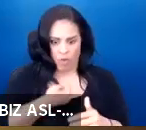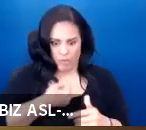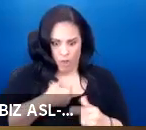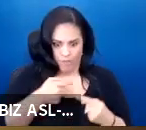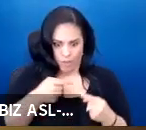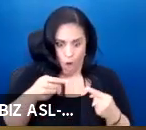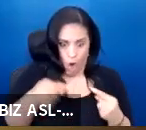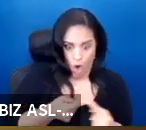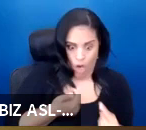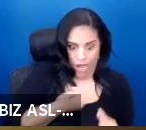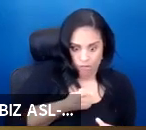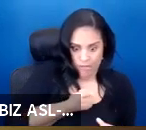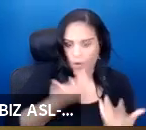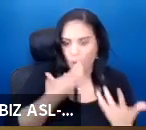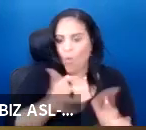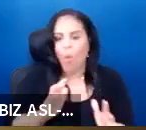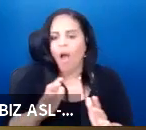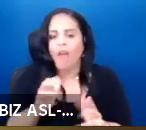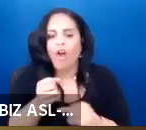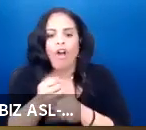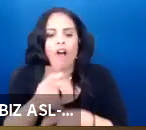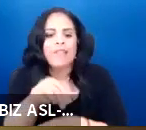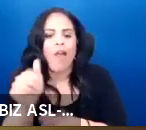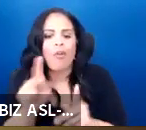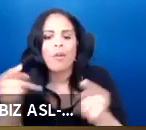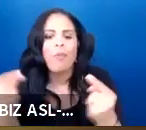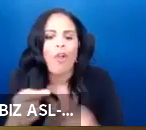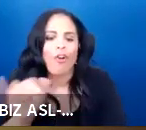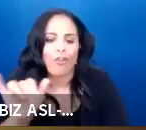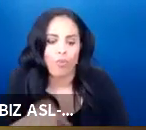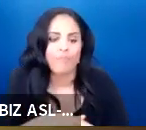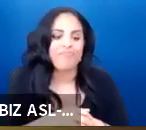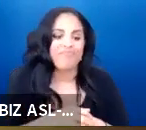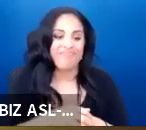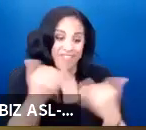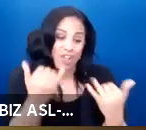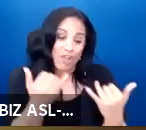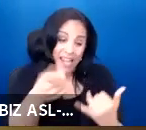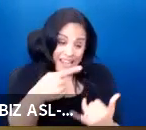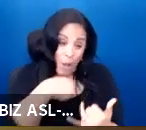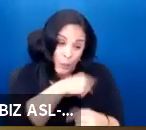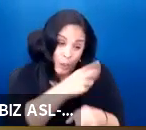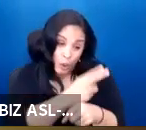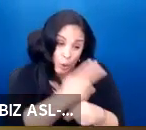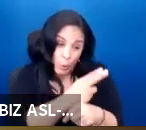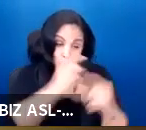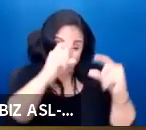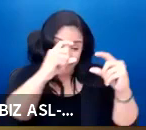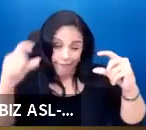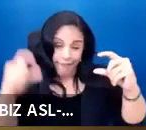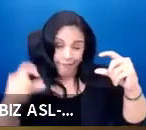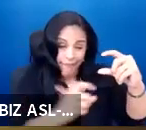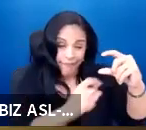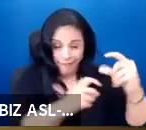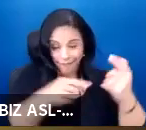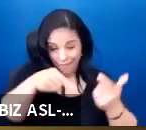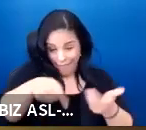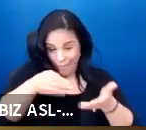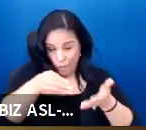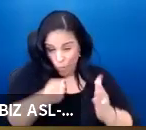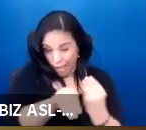hurt others. So right now, this format is kind of what we have to do just for our own safety and that of